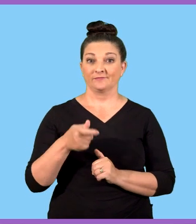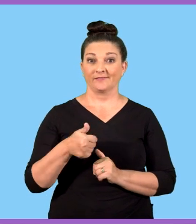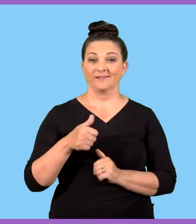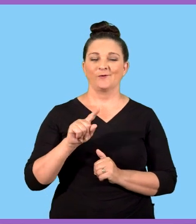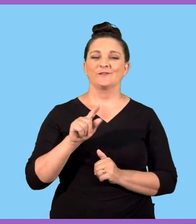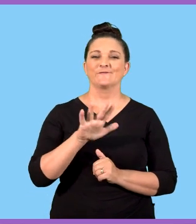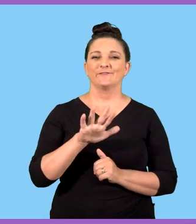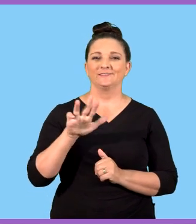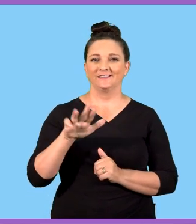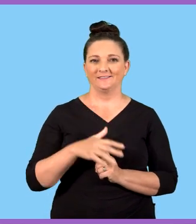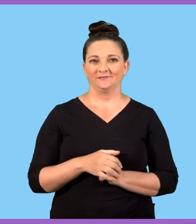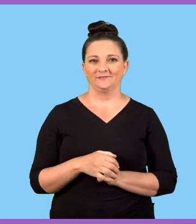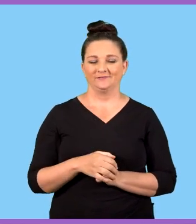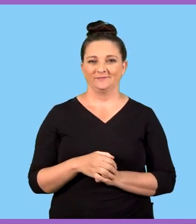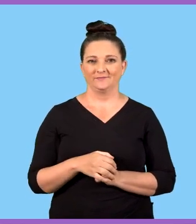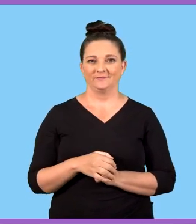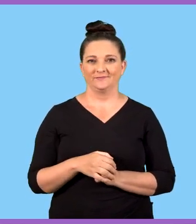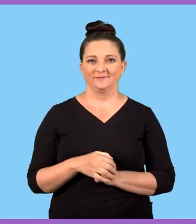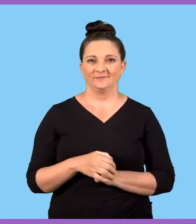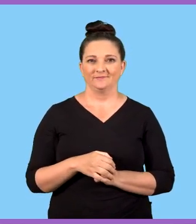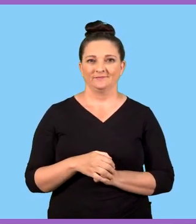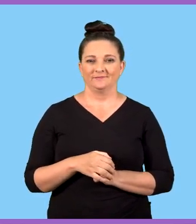Okay, 59.